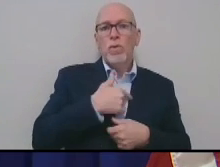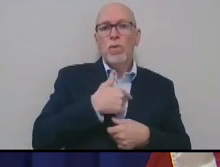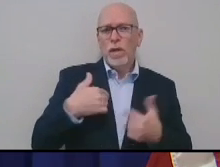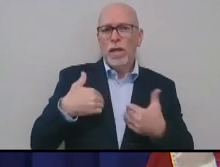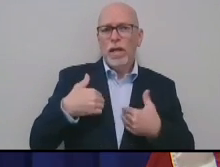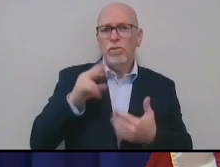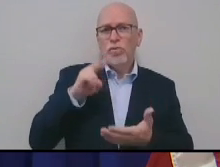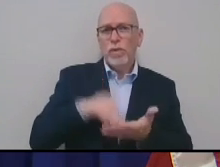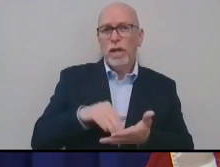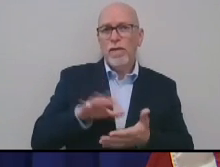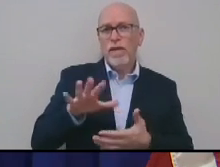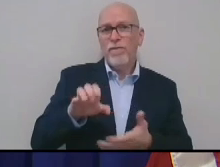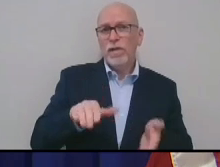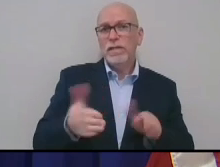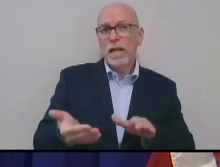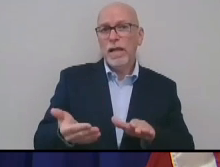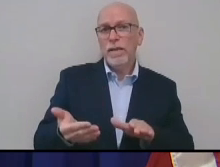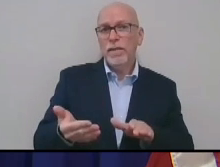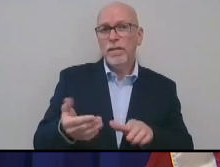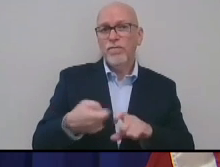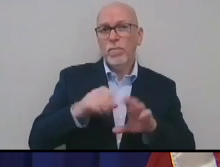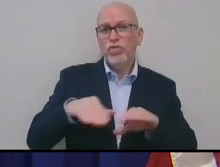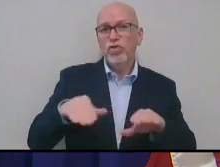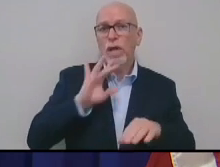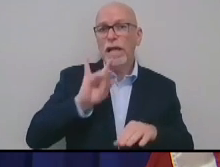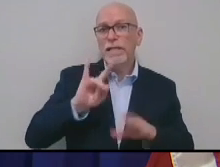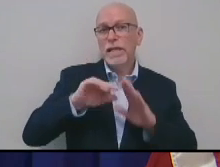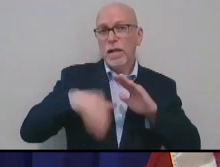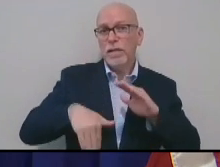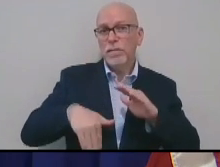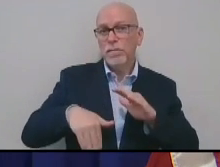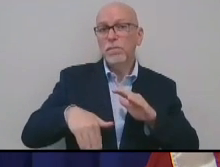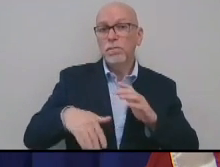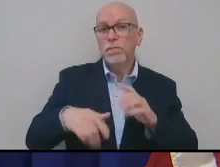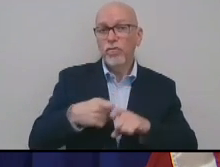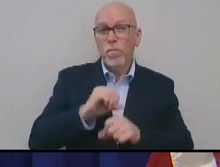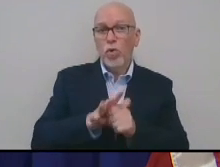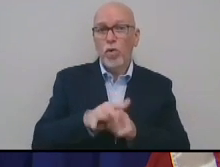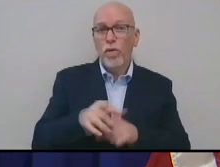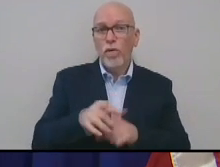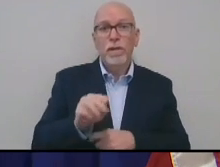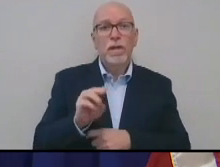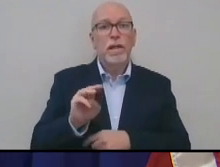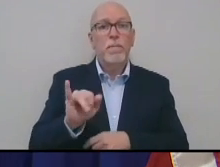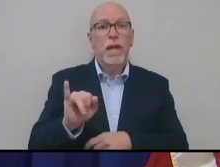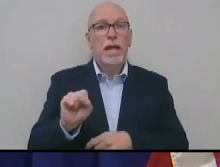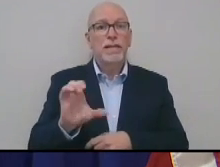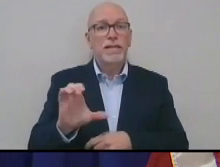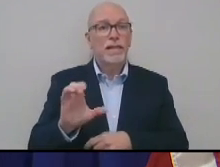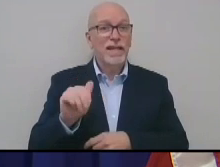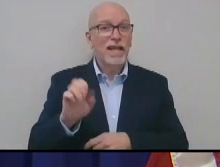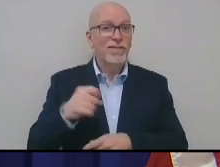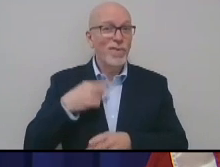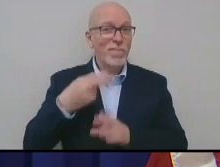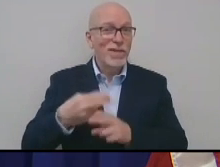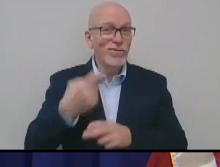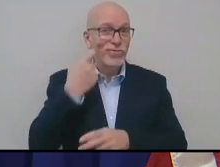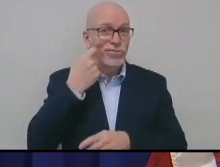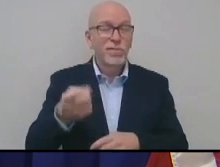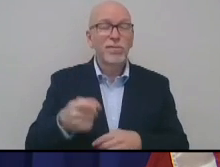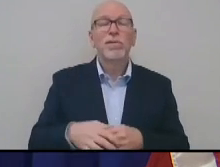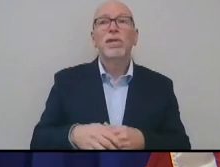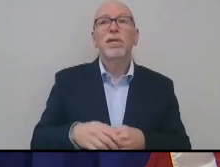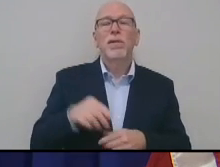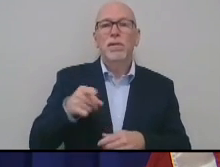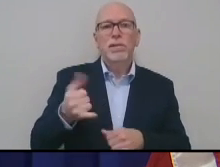deaths from children under the age of 18 from COVID-19. Our MIS-C cases that we referred to earlier are going